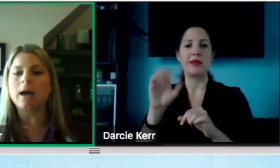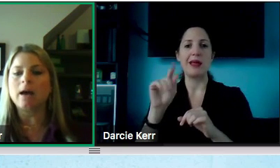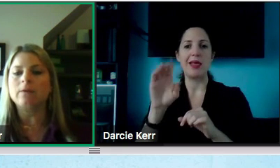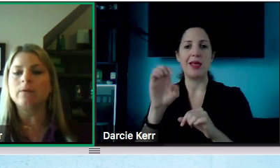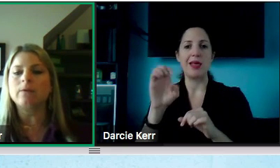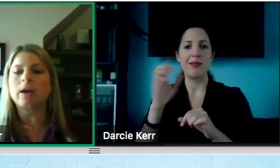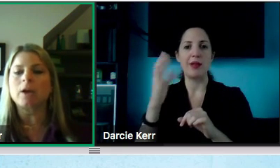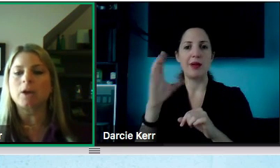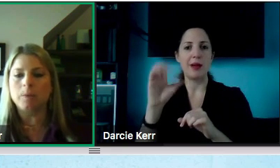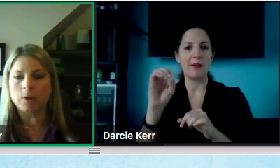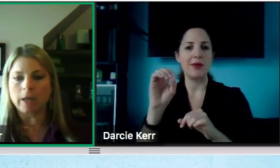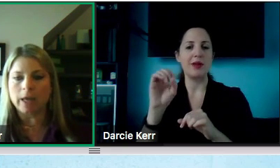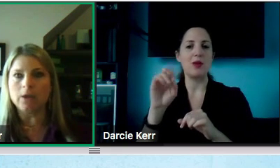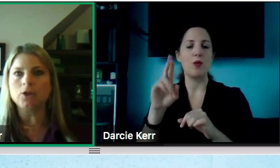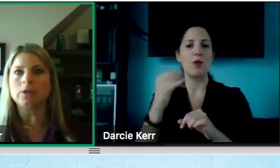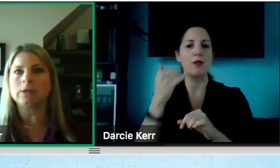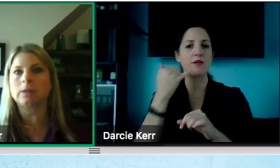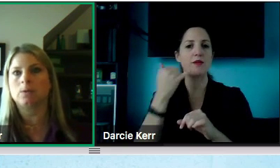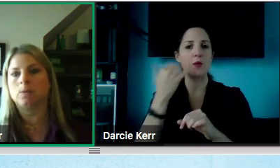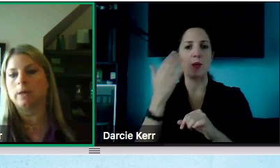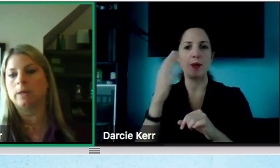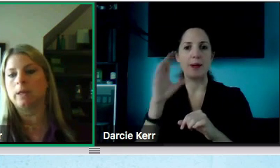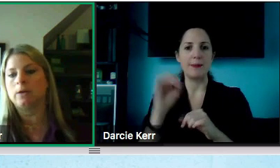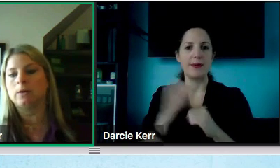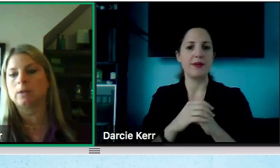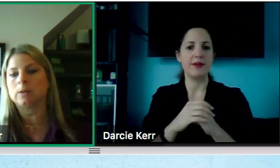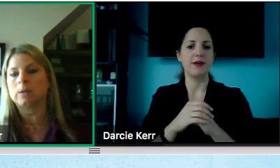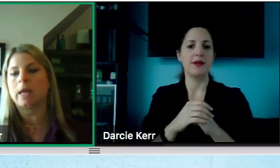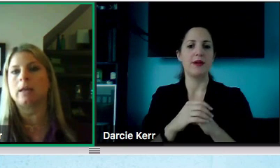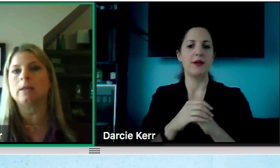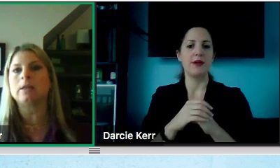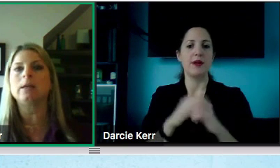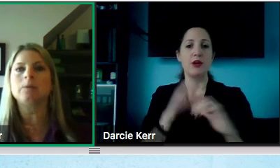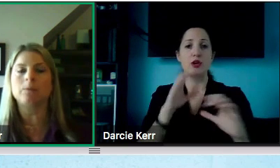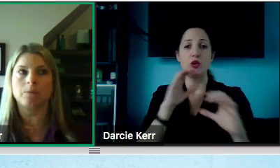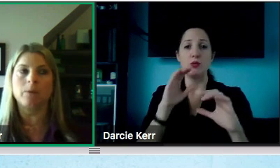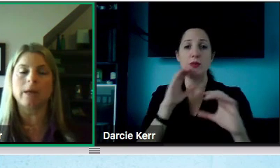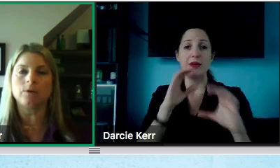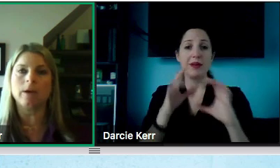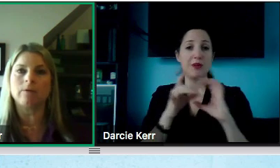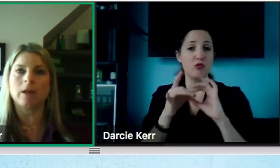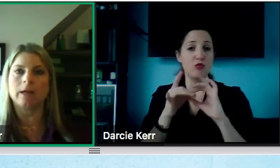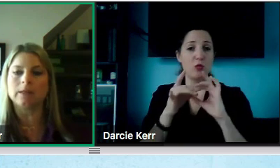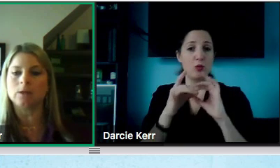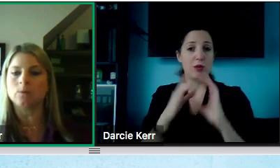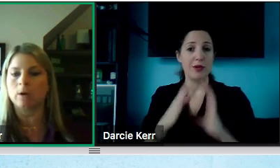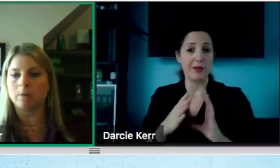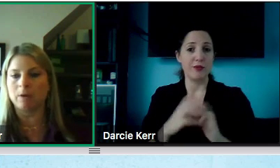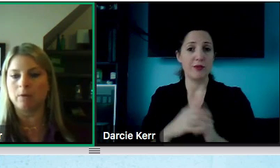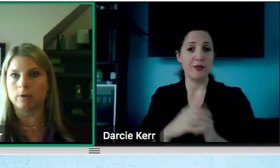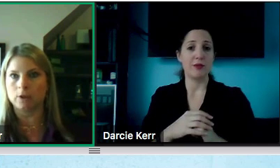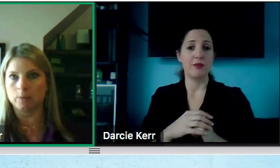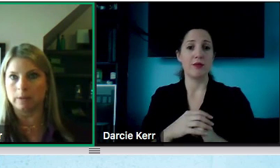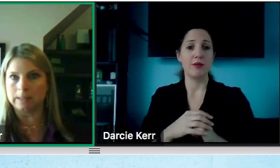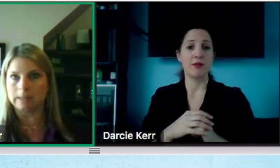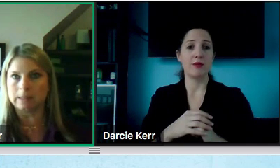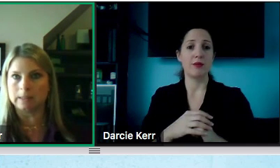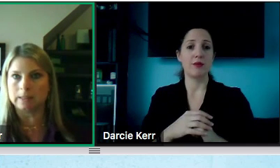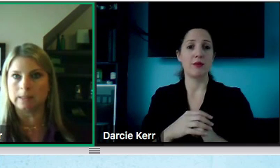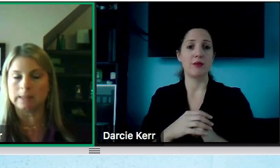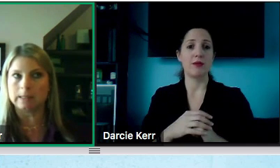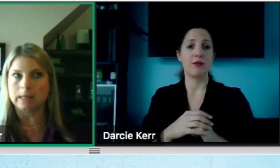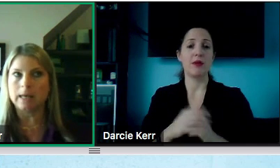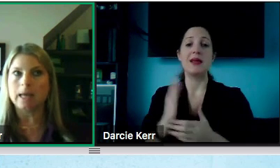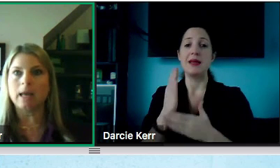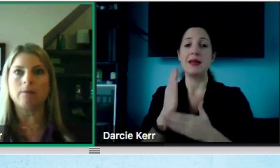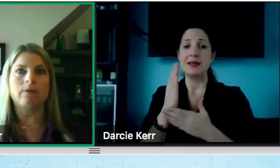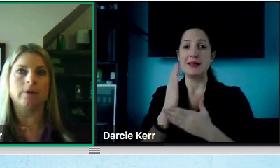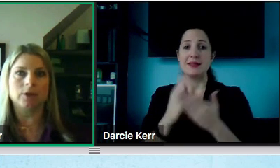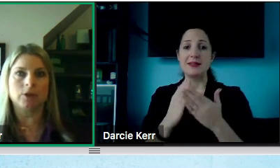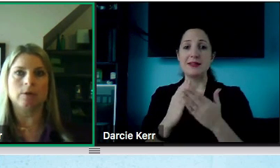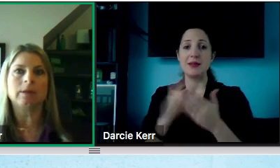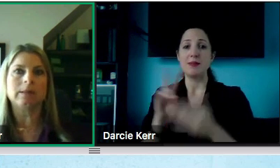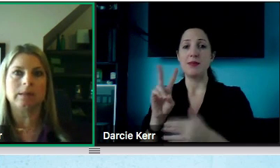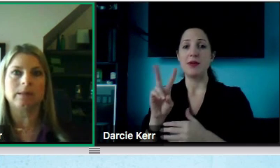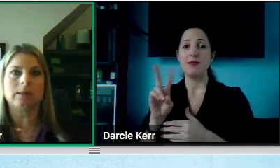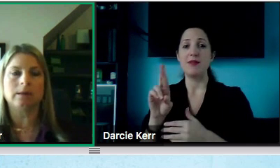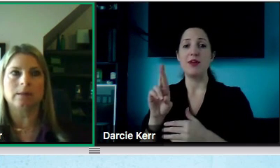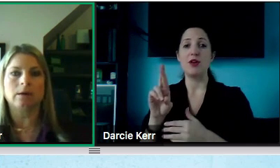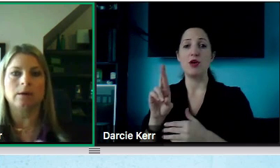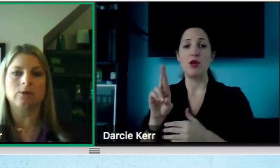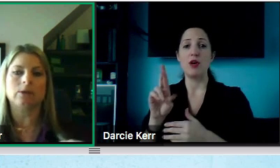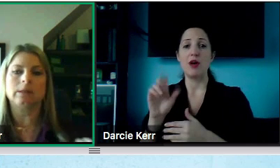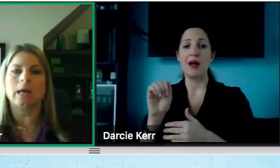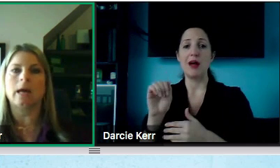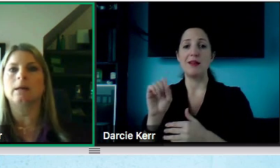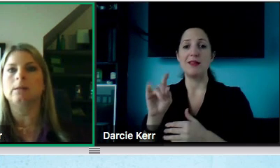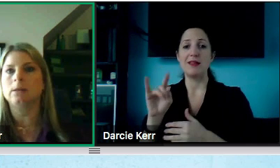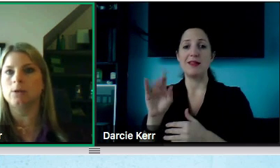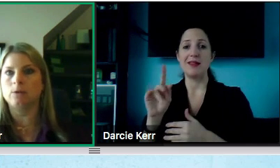We have communications coordinators, and we do have clients who want to be virtual assistants. And virtual